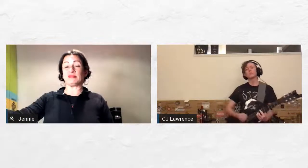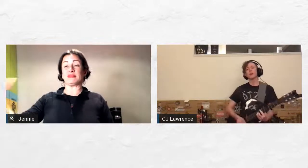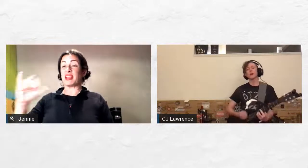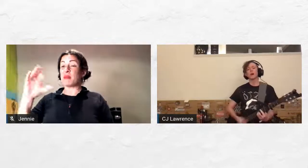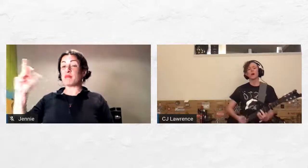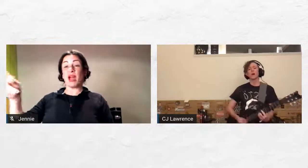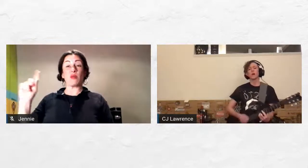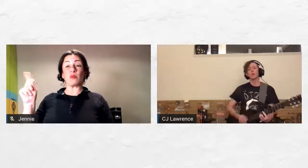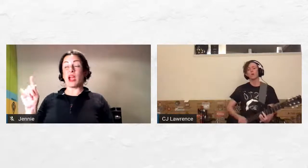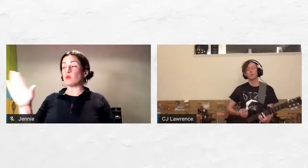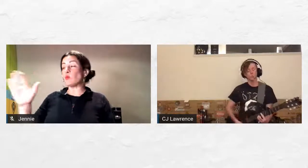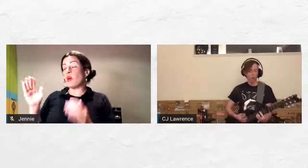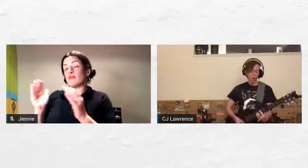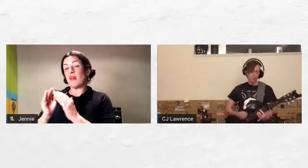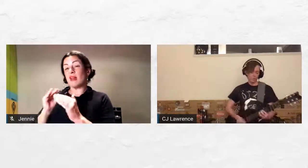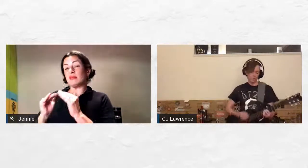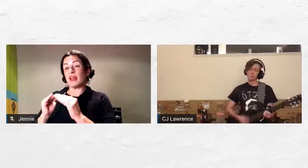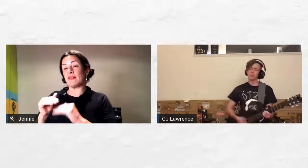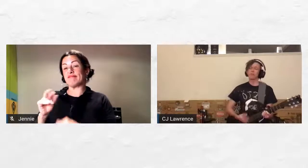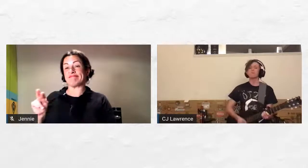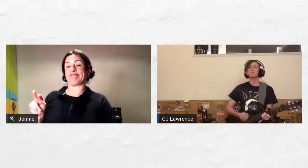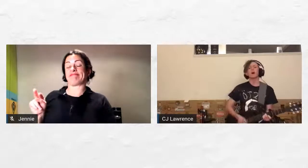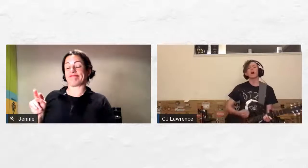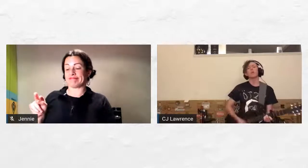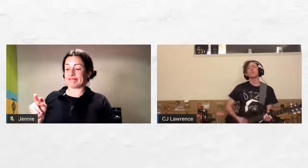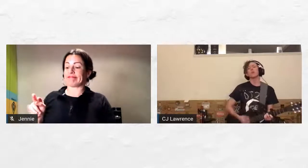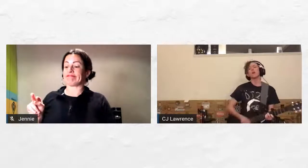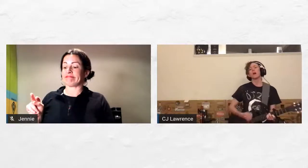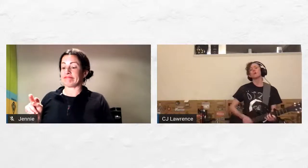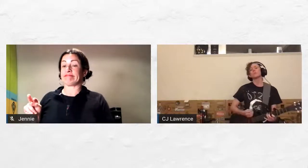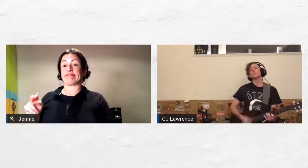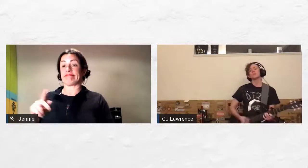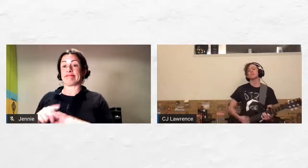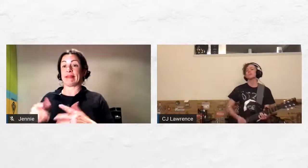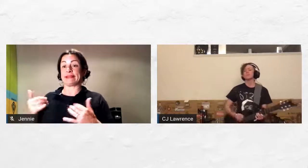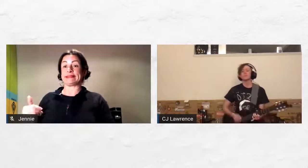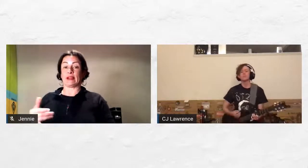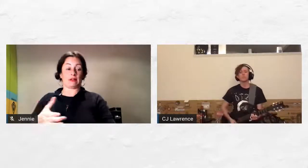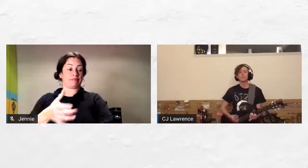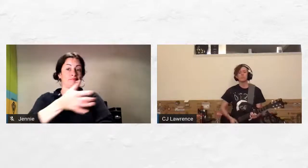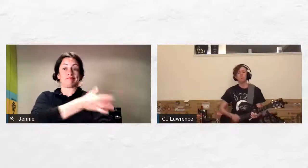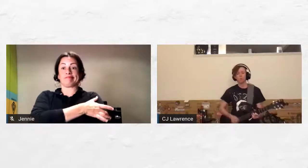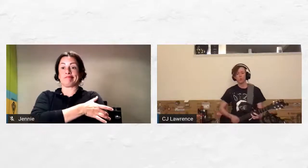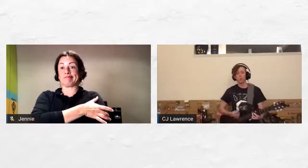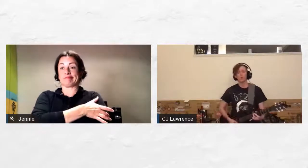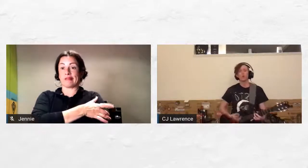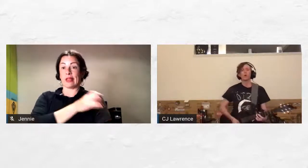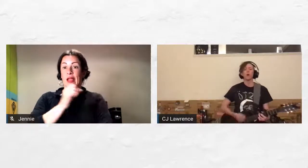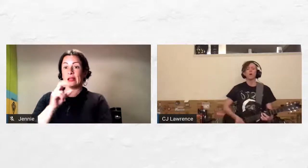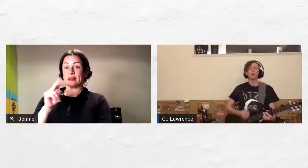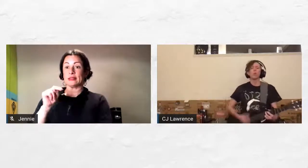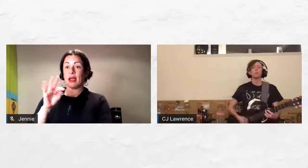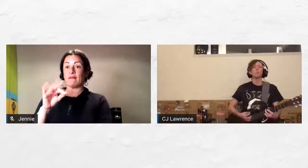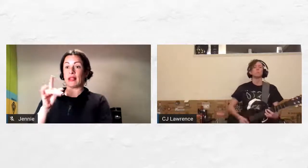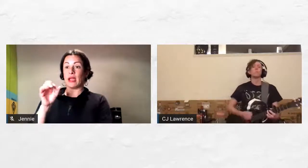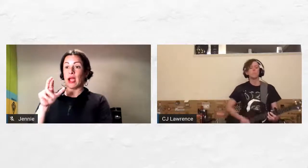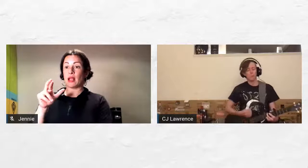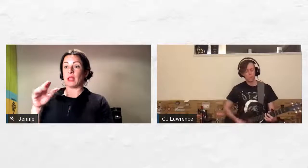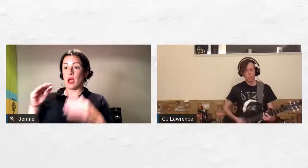small town. With sunflower house synced into your